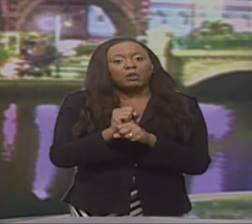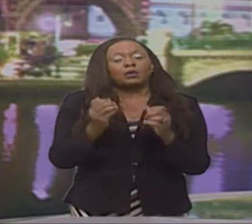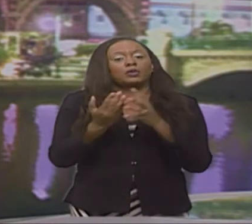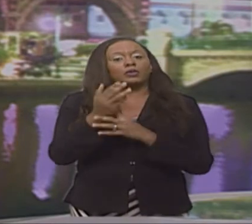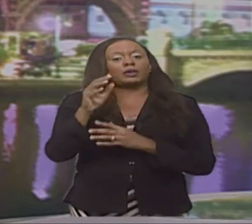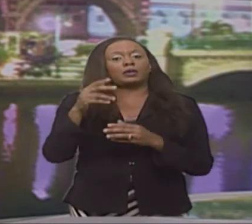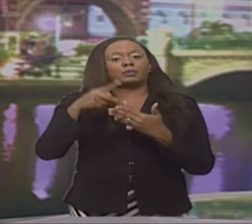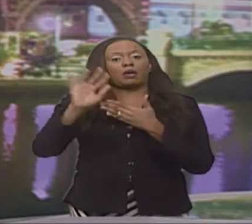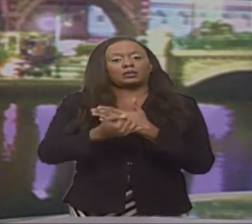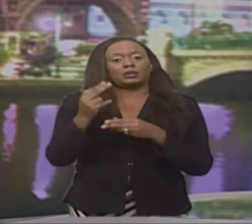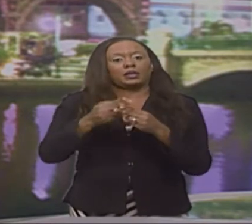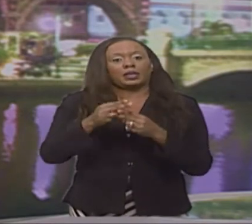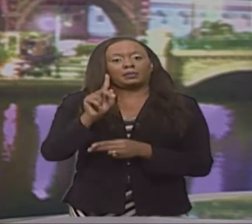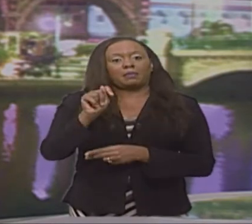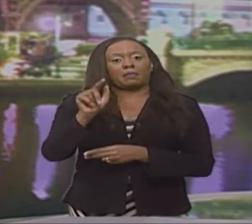TASI project.